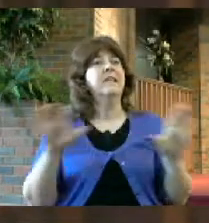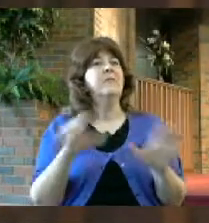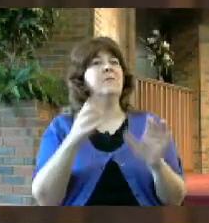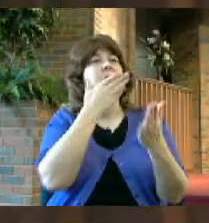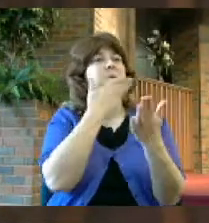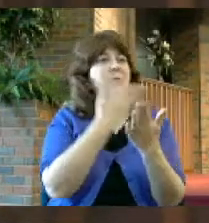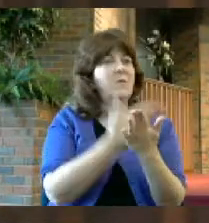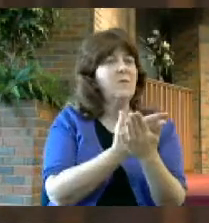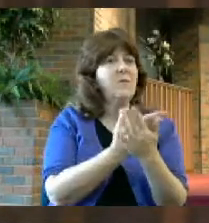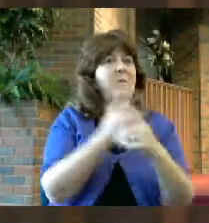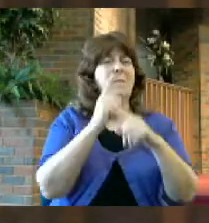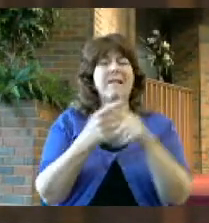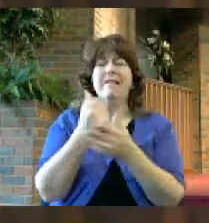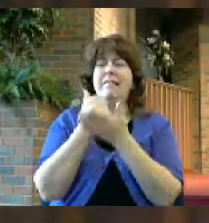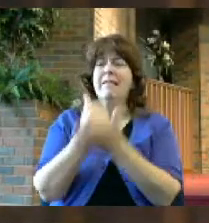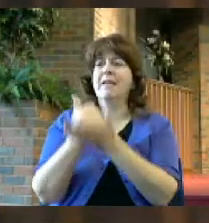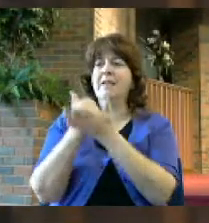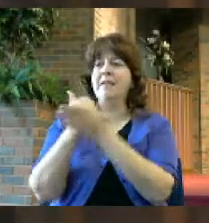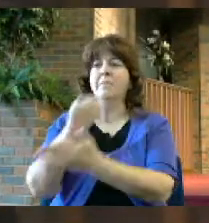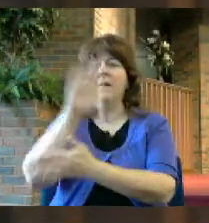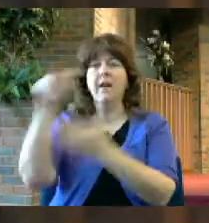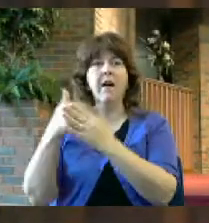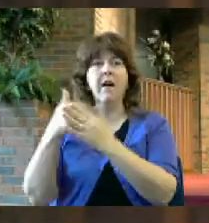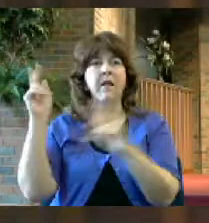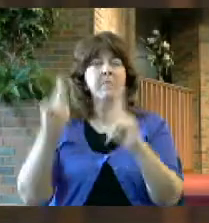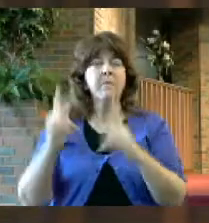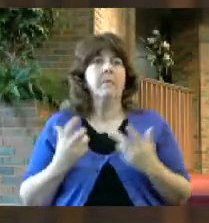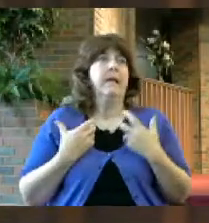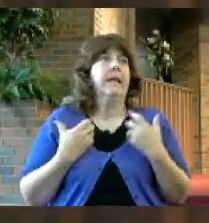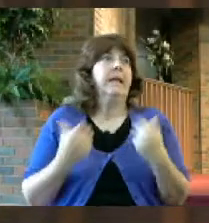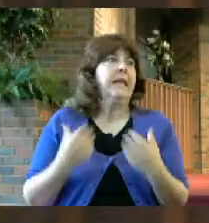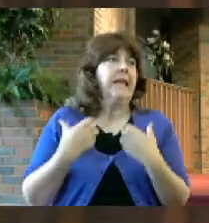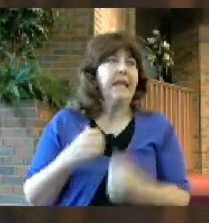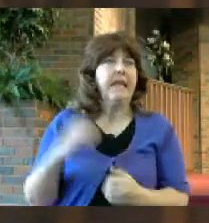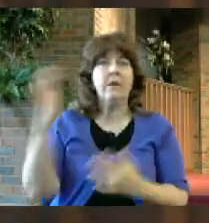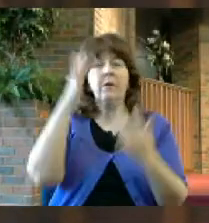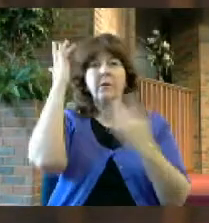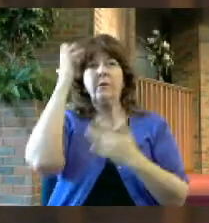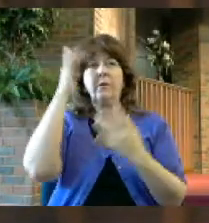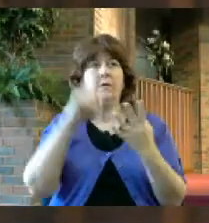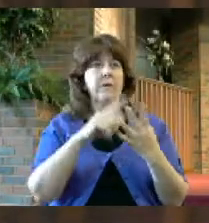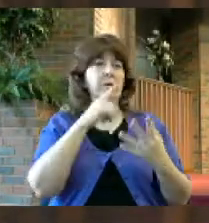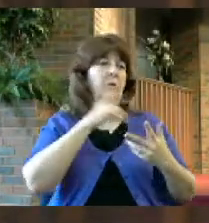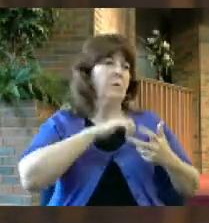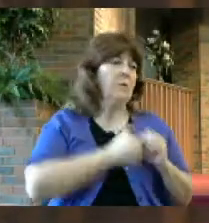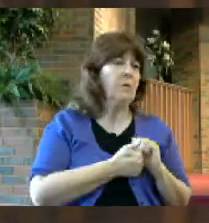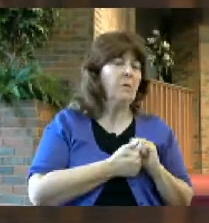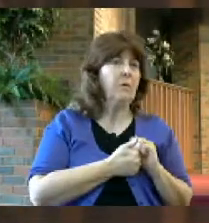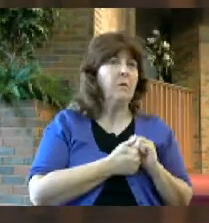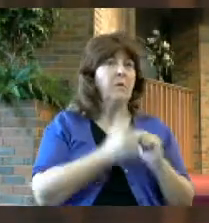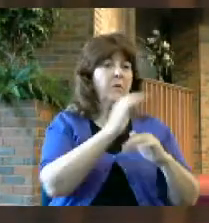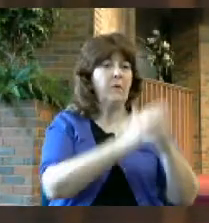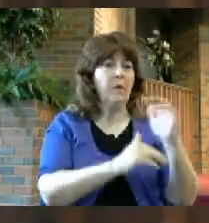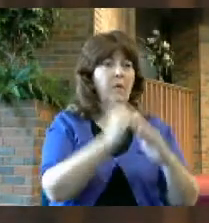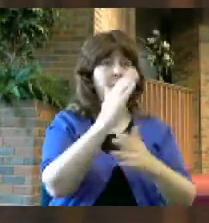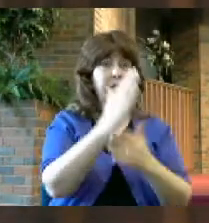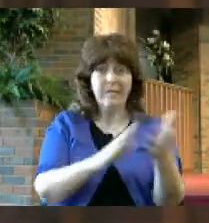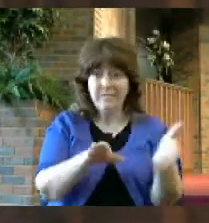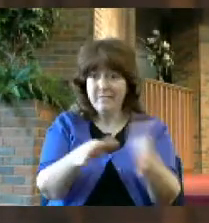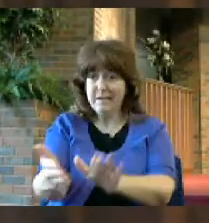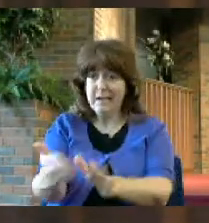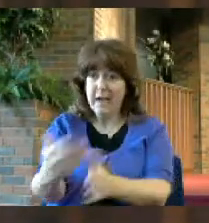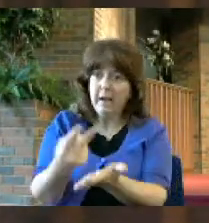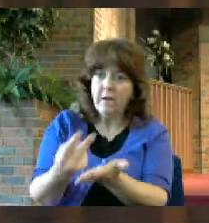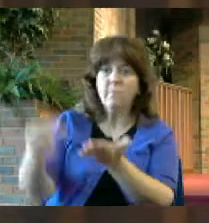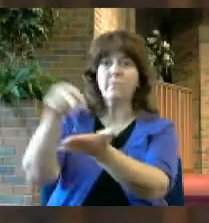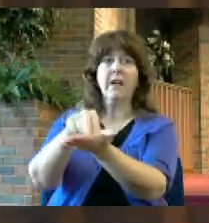He healed those with diseases. He comforted those who were brokenhearted. He raised the dead to some who had lost family members.